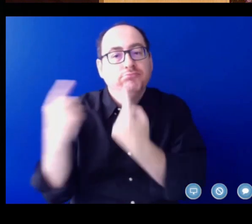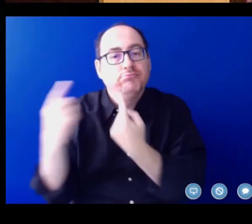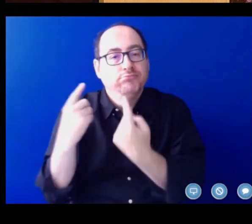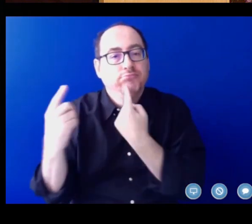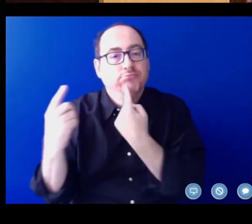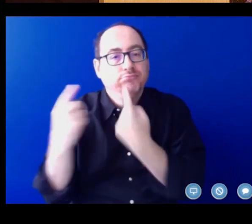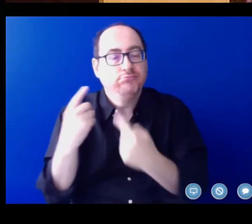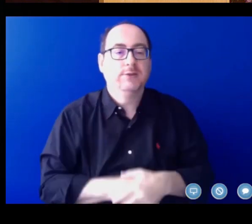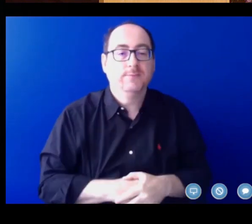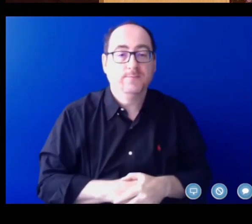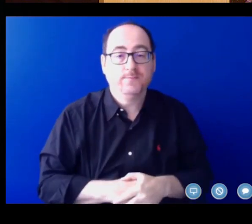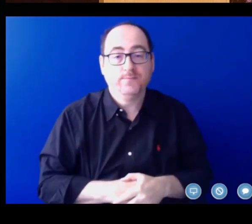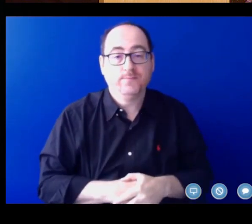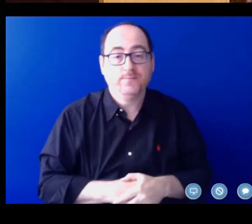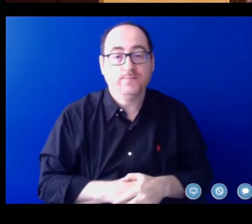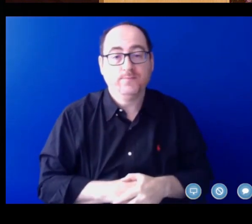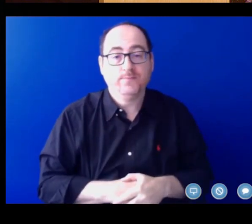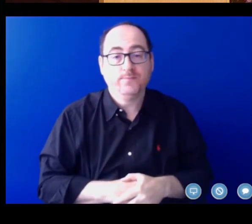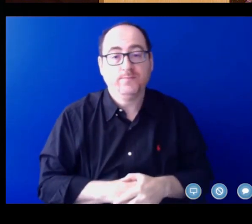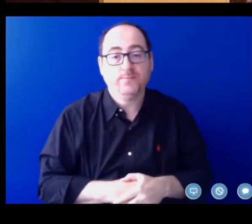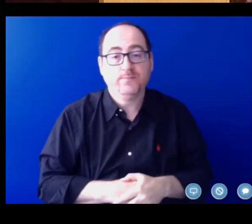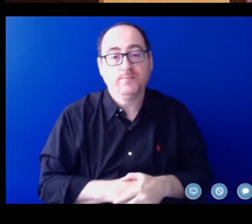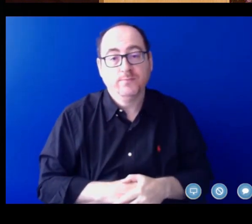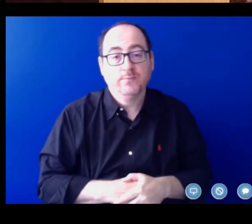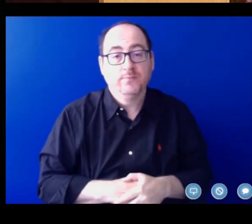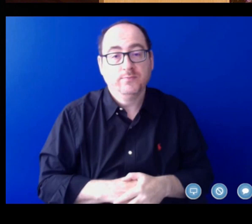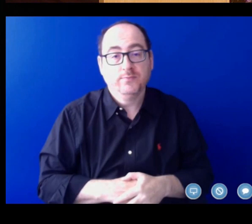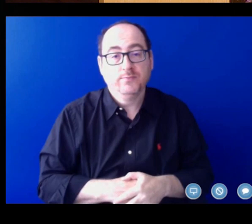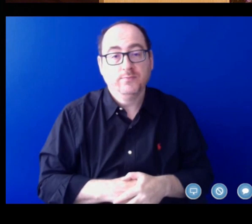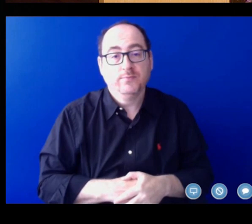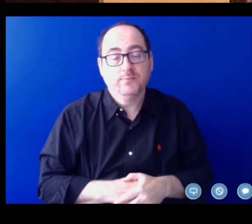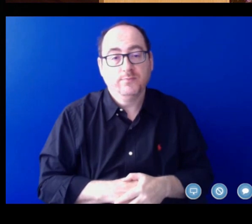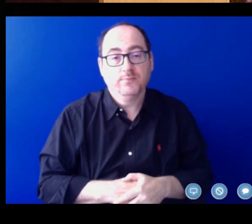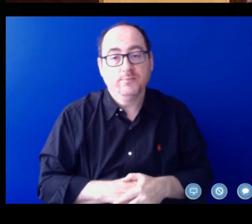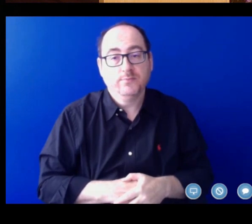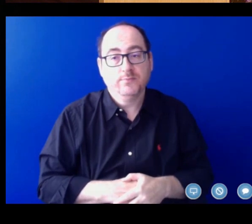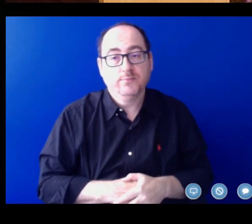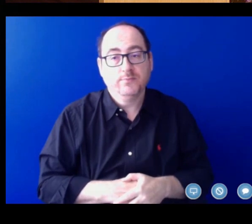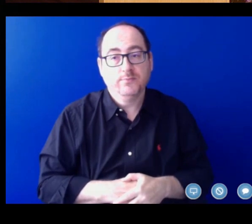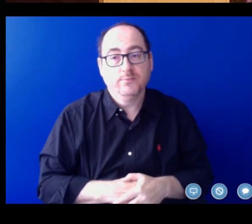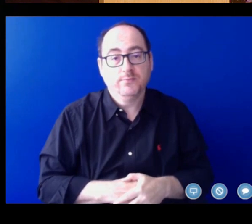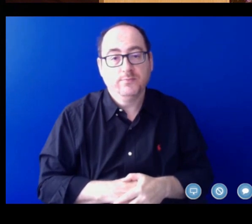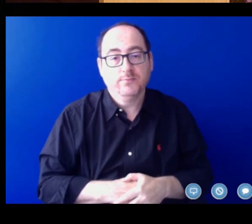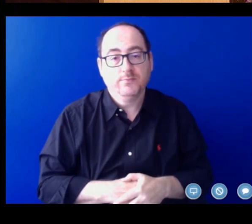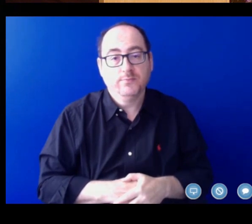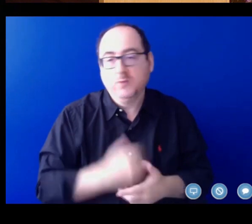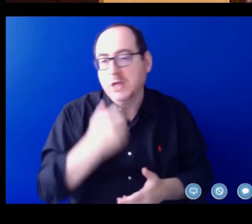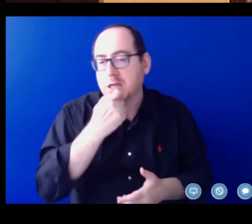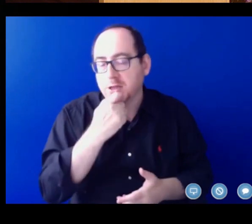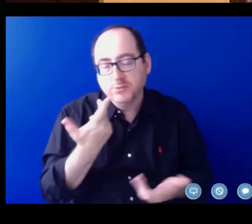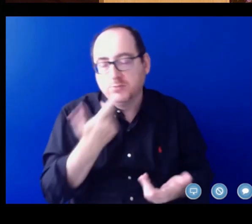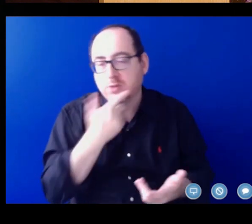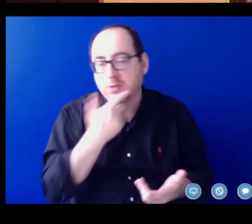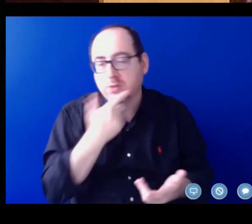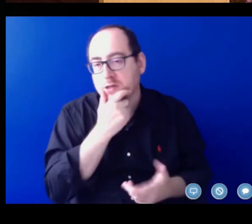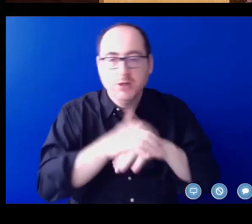Another really strong theme was around confidence, and again, almost all of the participants we spoke to talked about how their confidence had